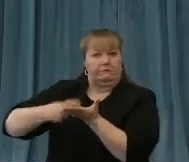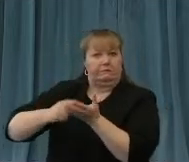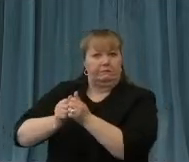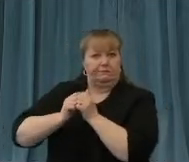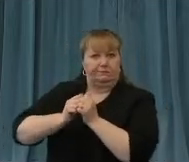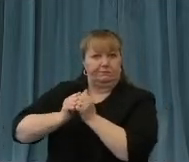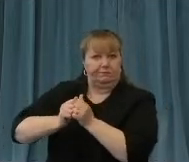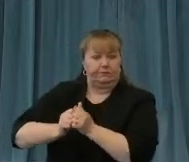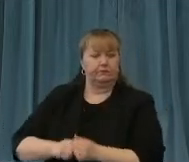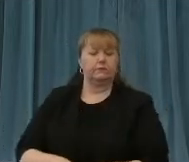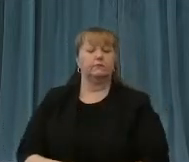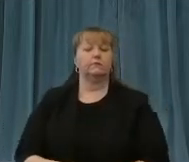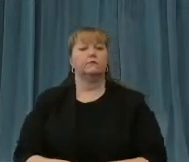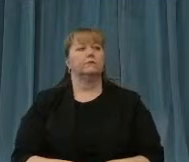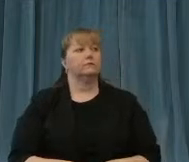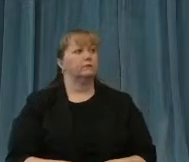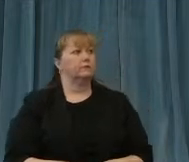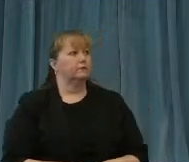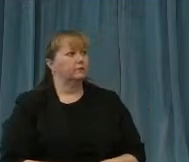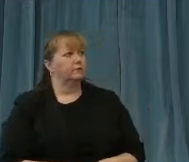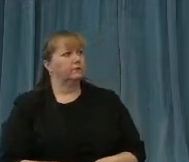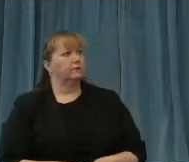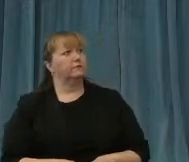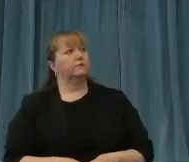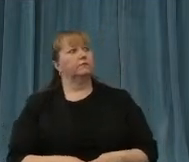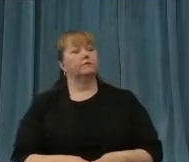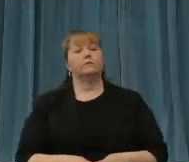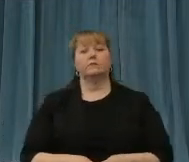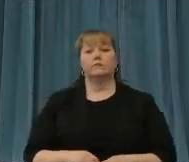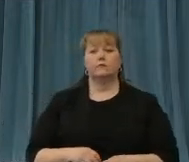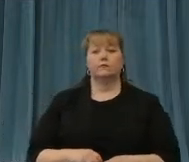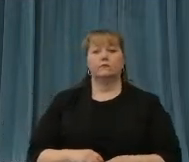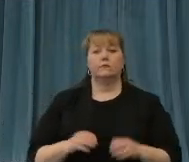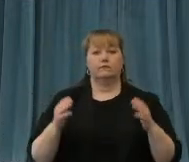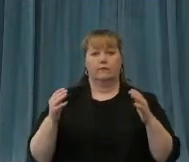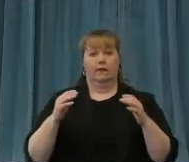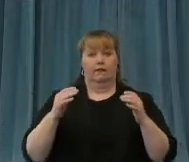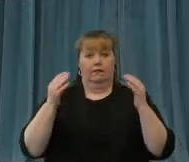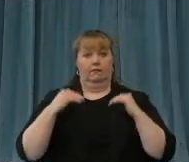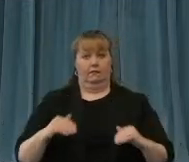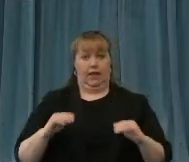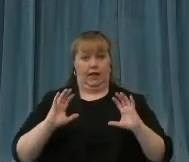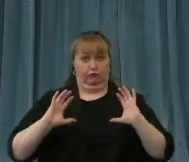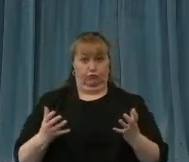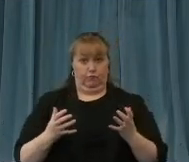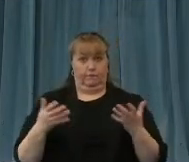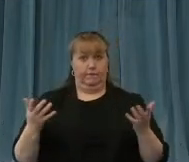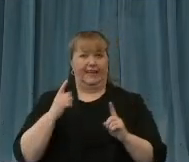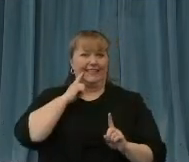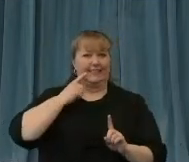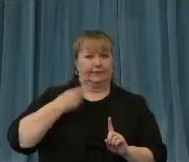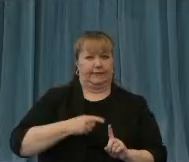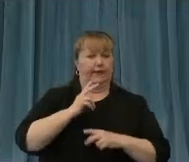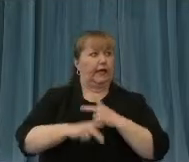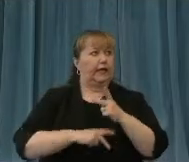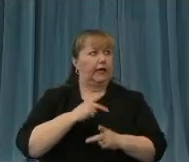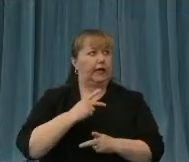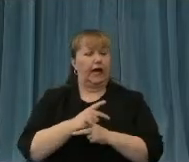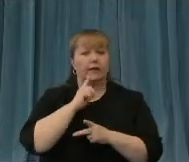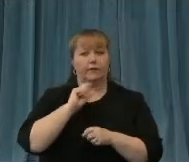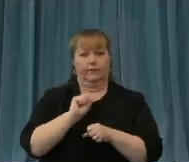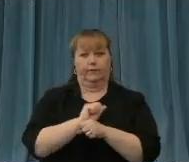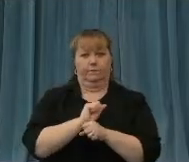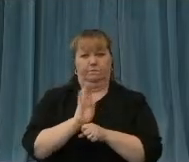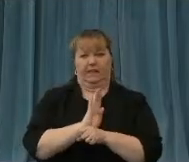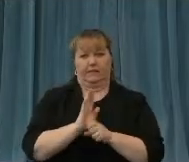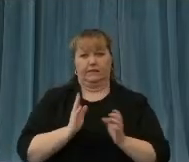Finally, the phase one federal guidance has recommendations for specific types of employers. During phase